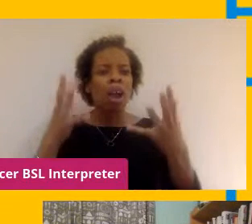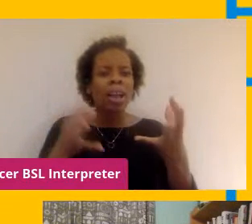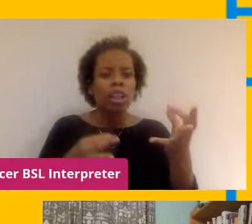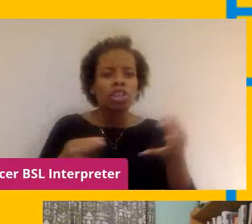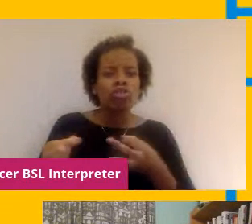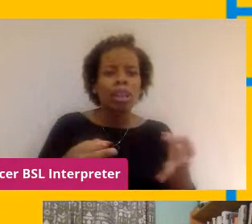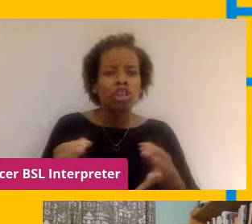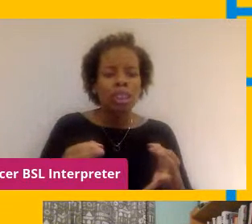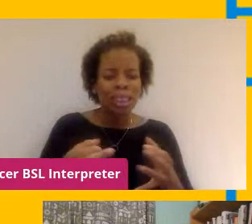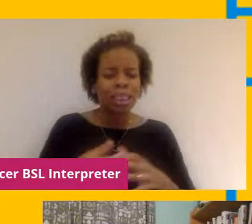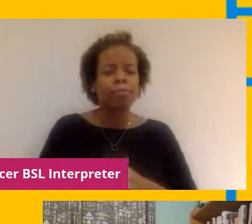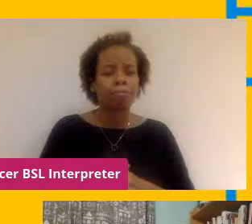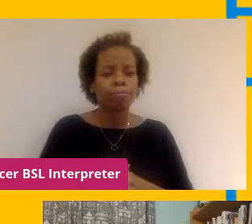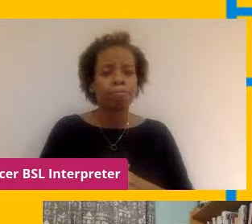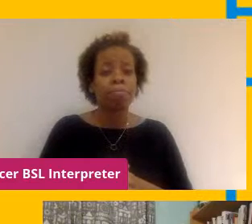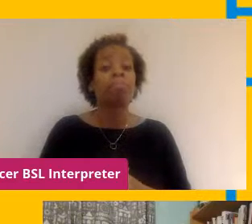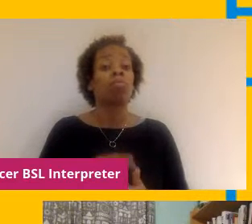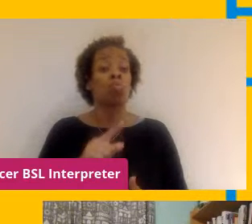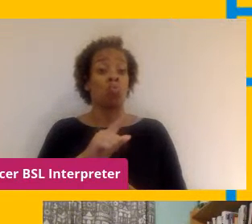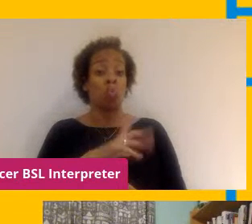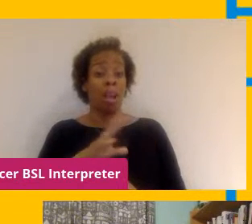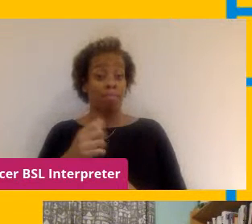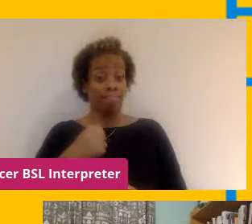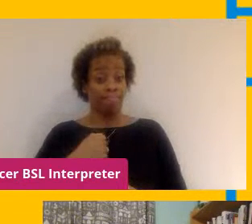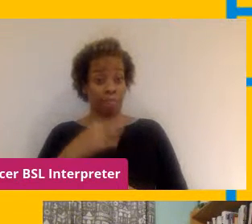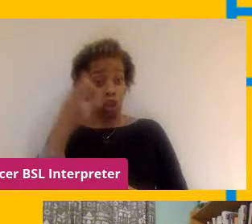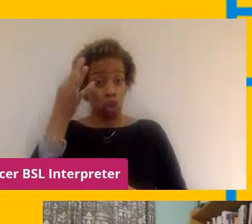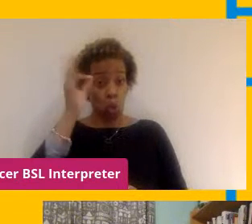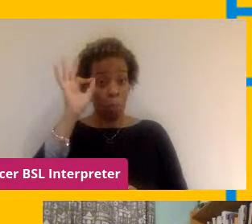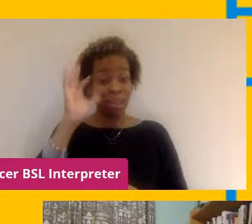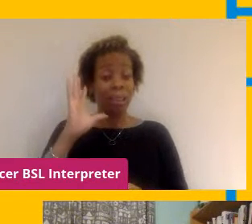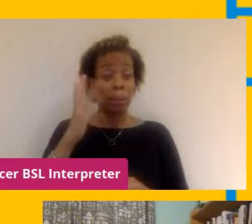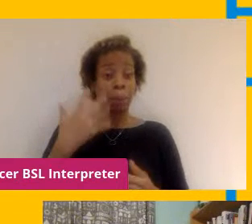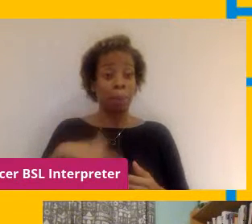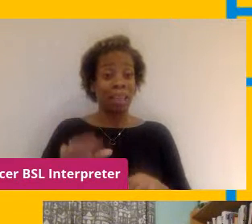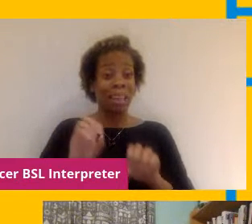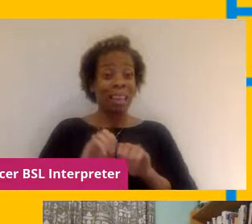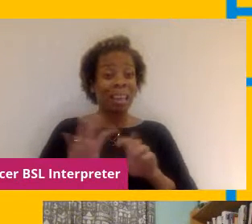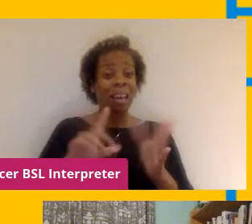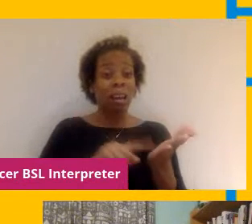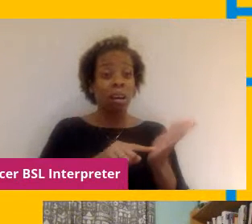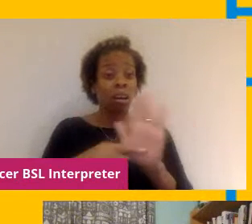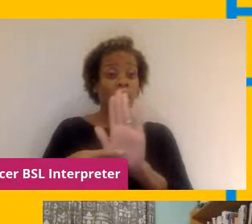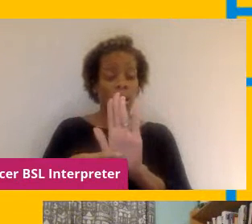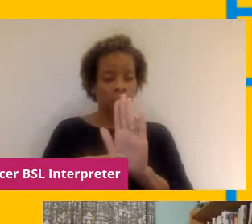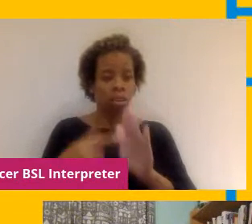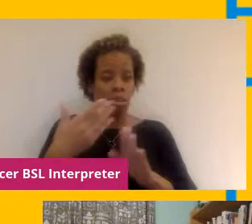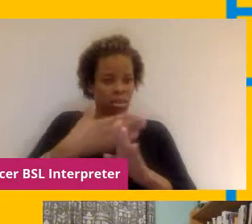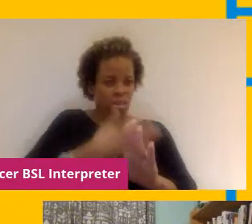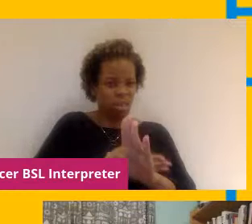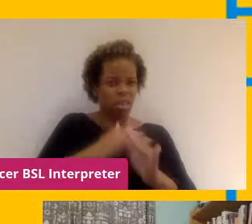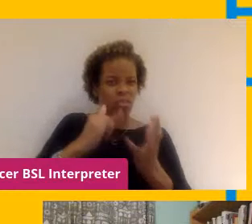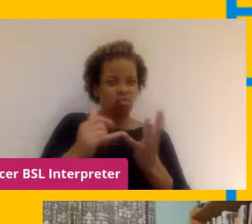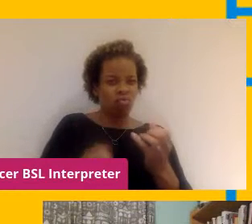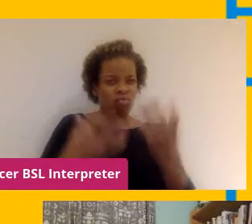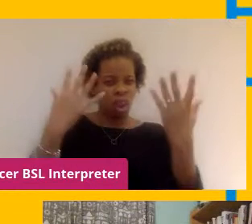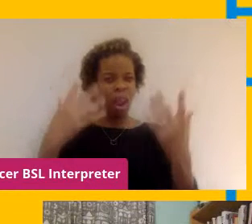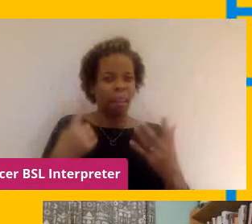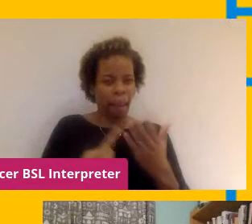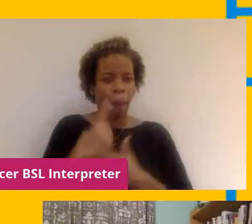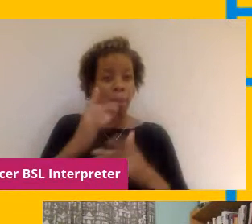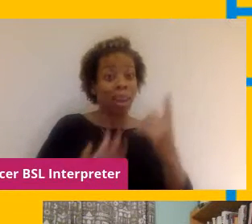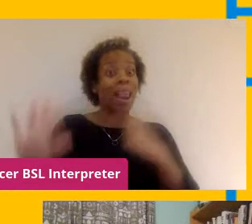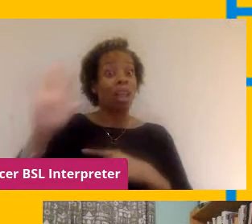branches. One of the things that the ARPS committee did produce ahead of the last round of strike action that UCU took